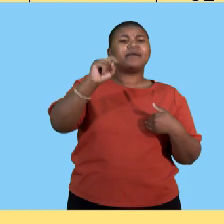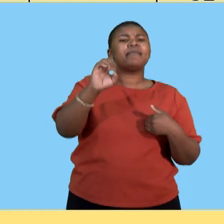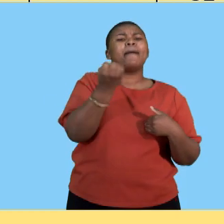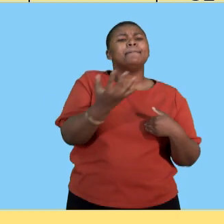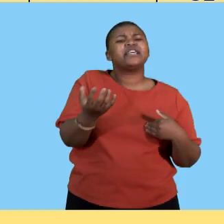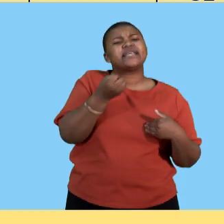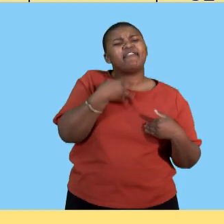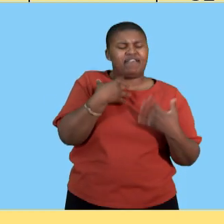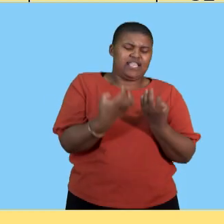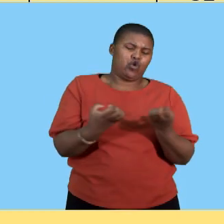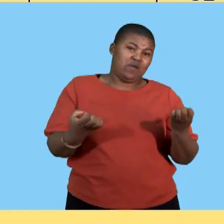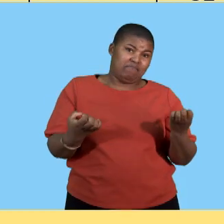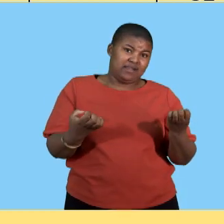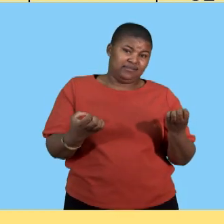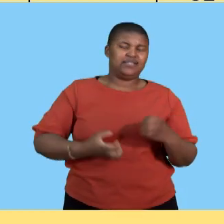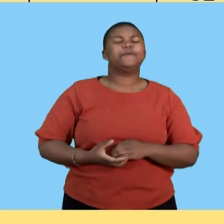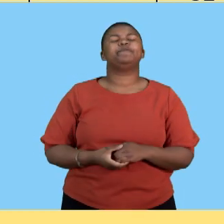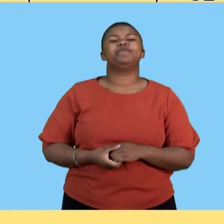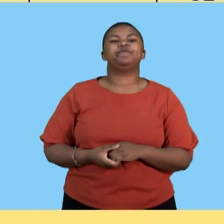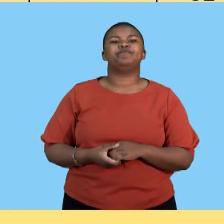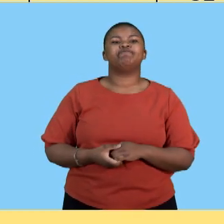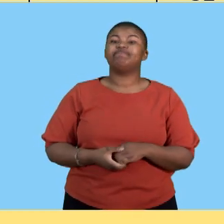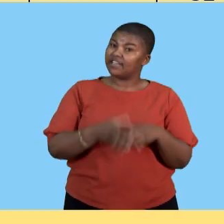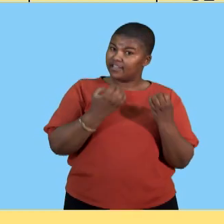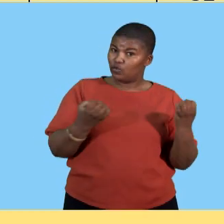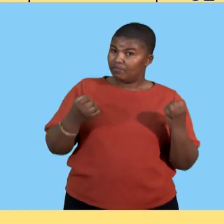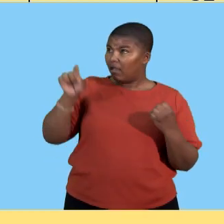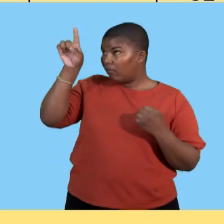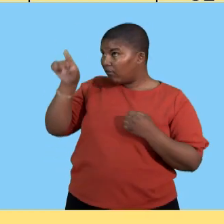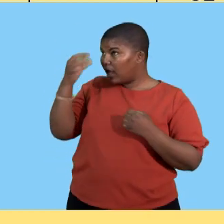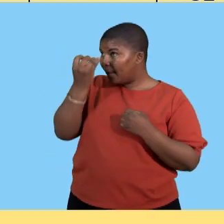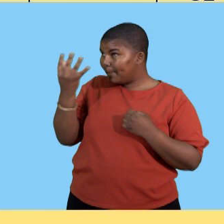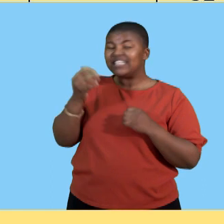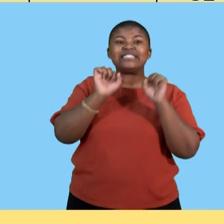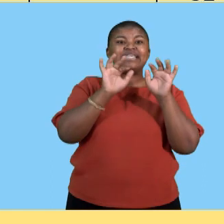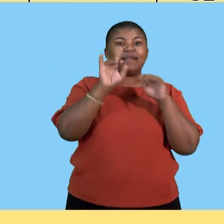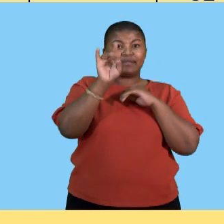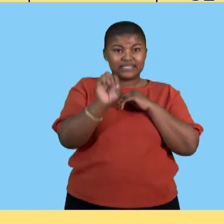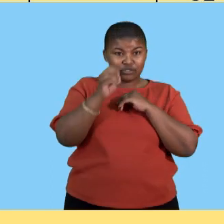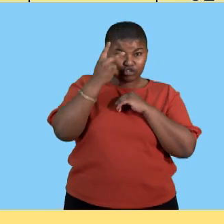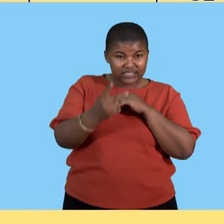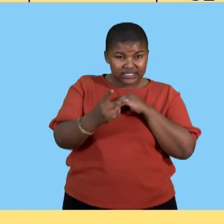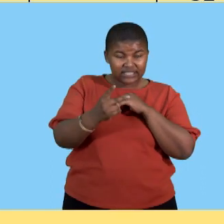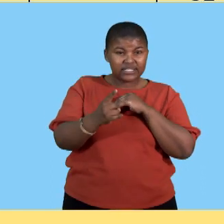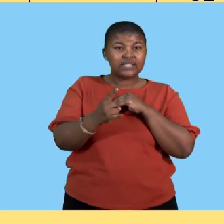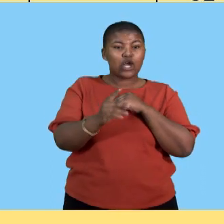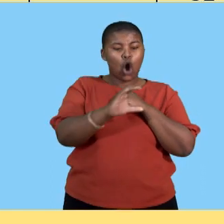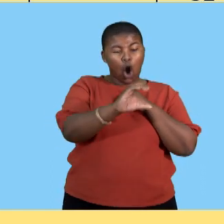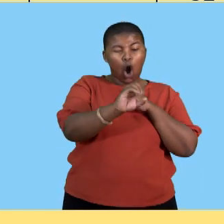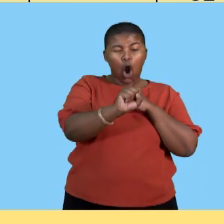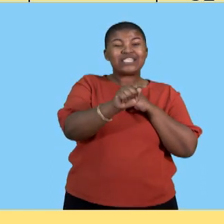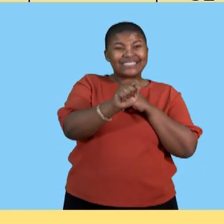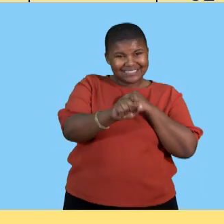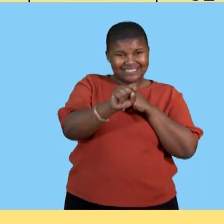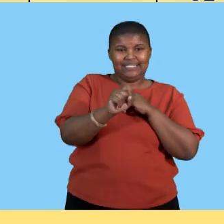the equipment. All right, so I'll take my equipment, which is 10% on cost. I have to come here, and